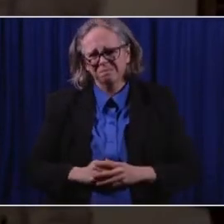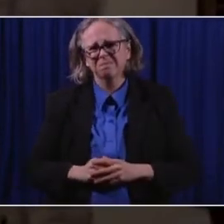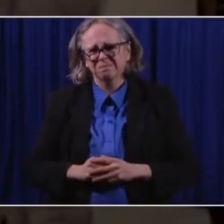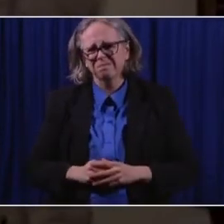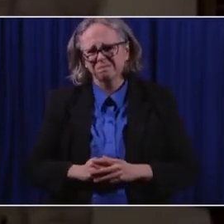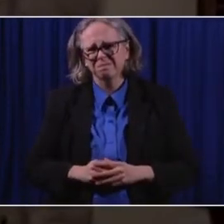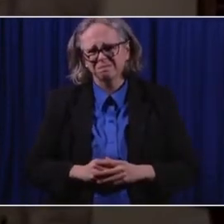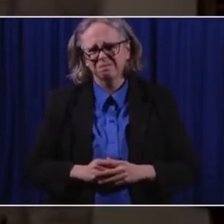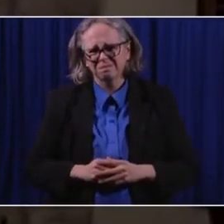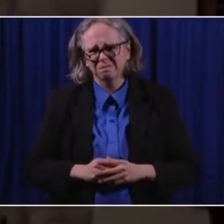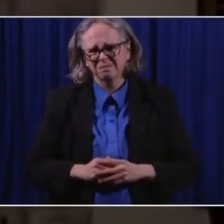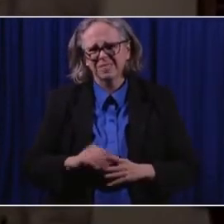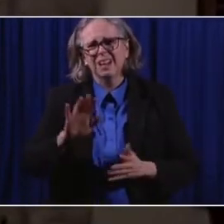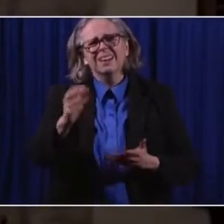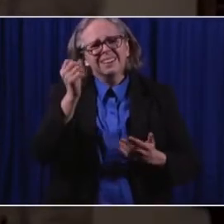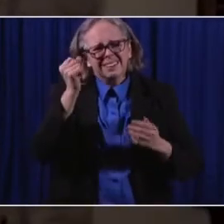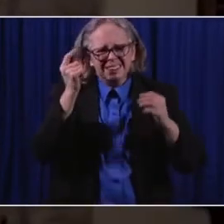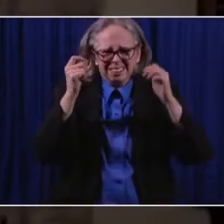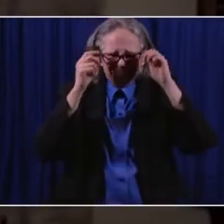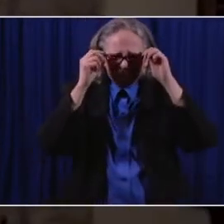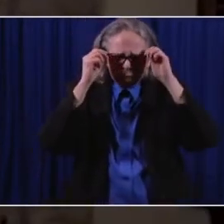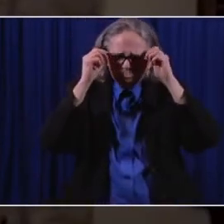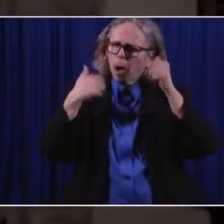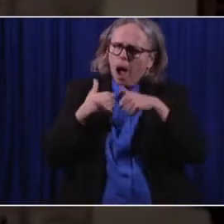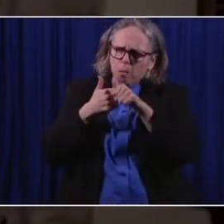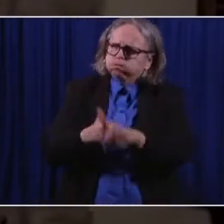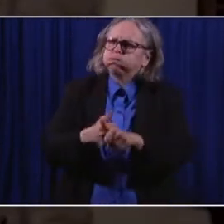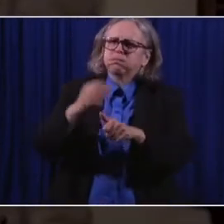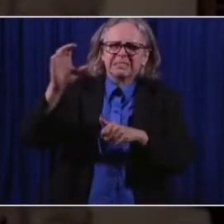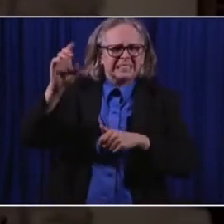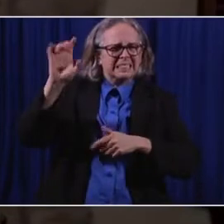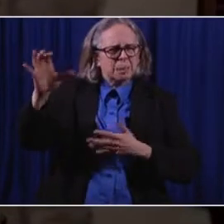But we started hearing a number of months ago from school